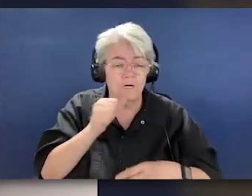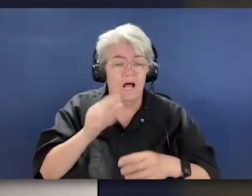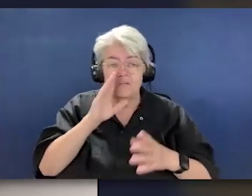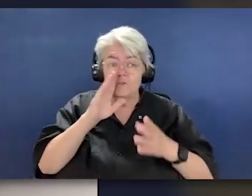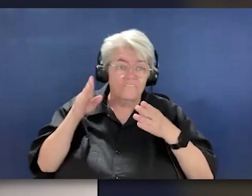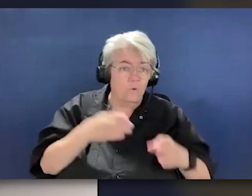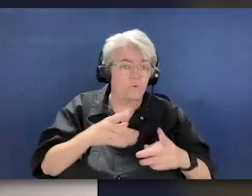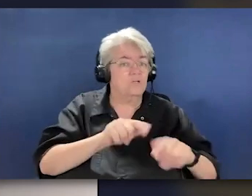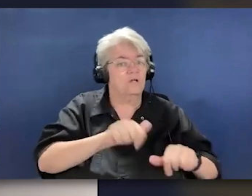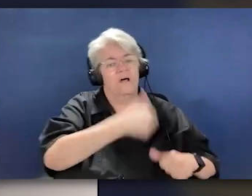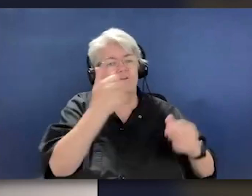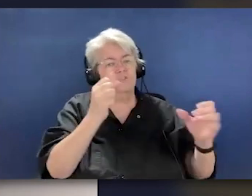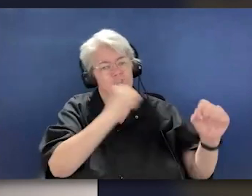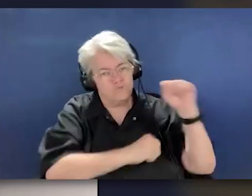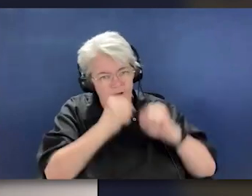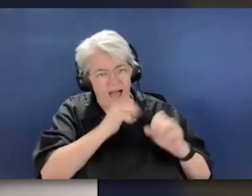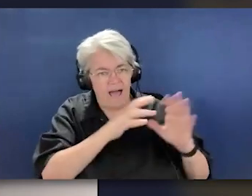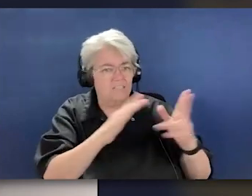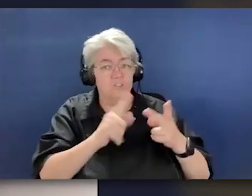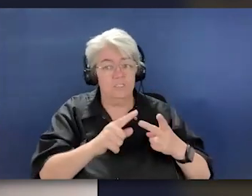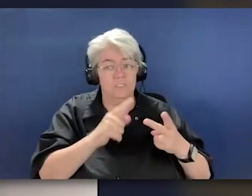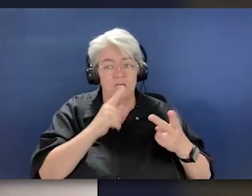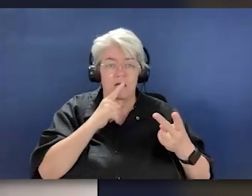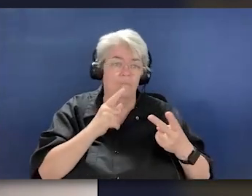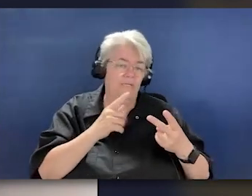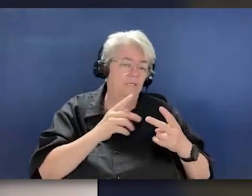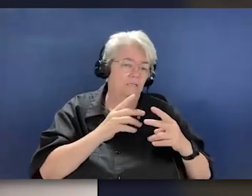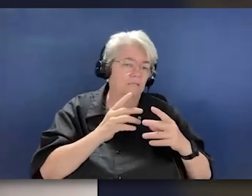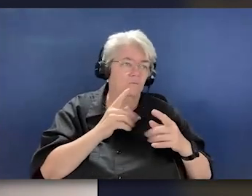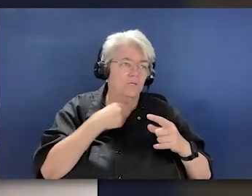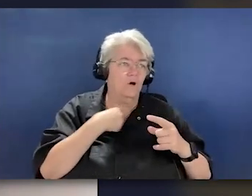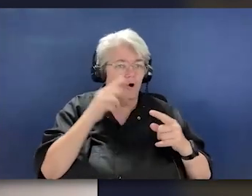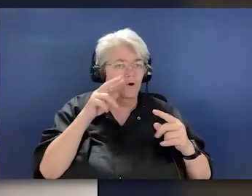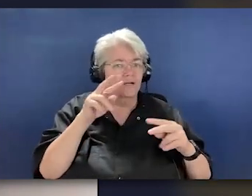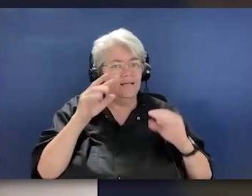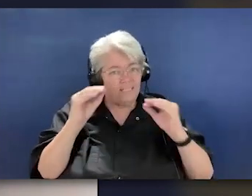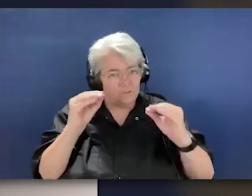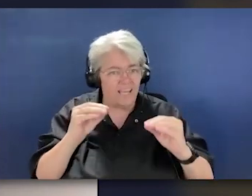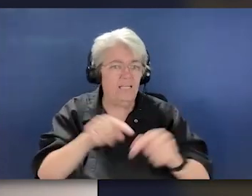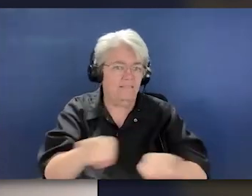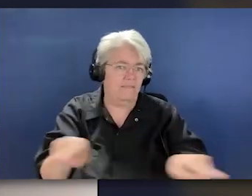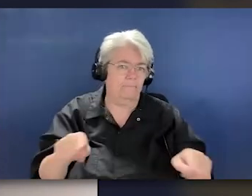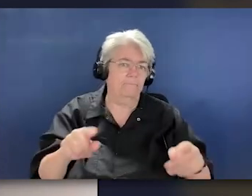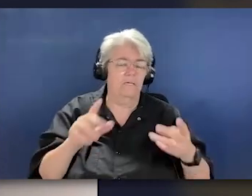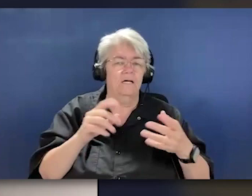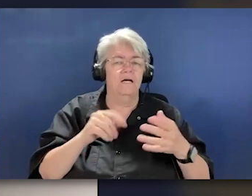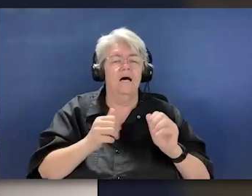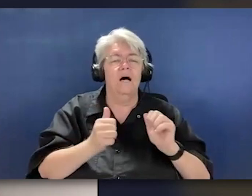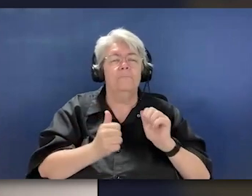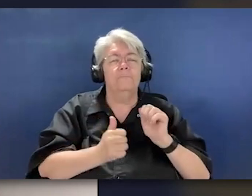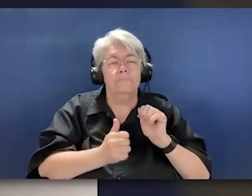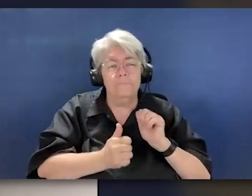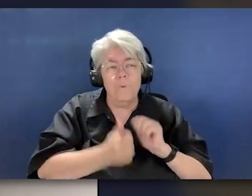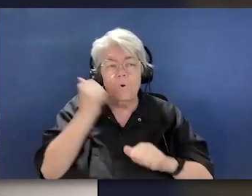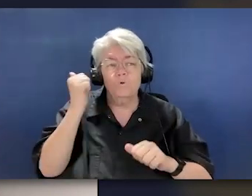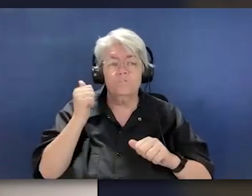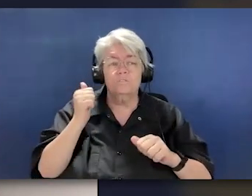of strategies, including educating students and faculty. I think the initial fear around Gen